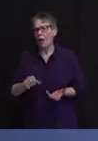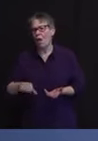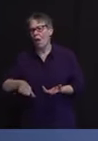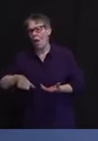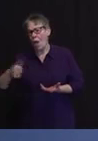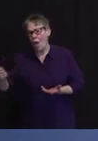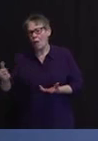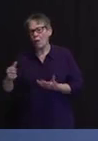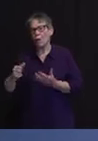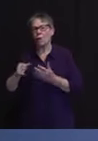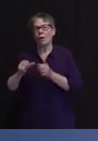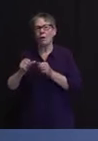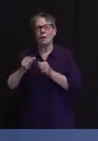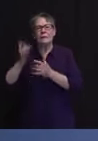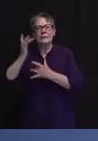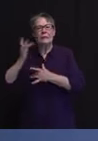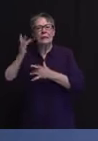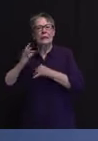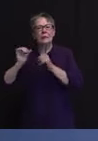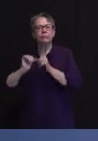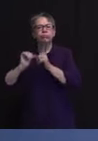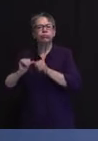19.7% chronic lung disease,